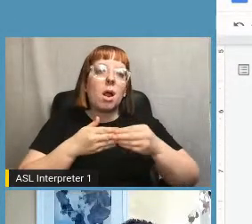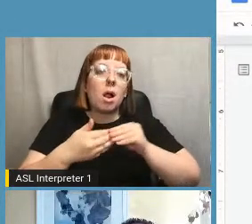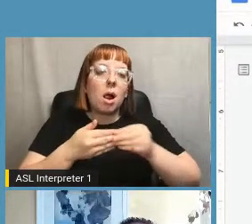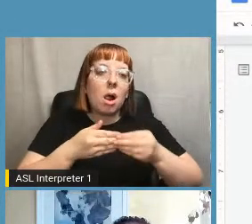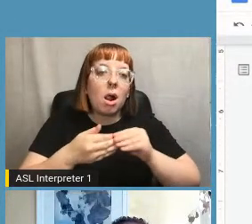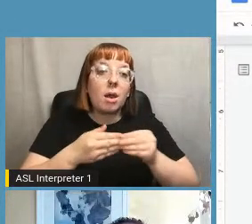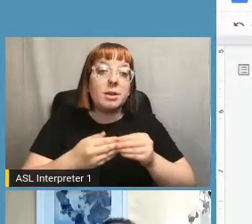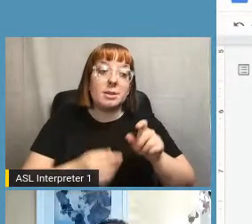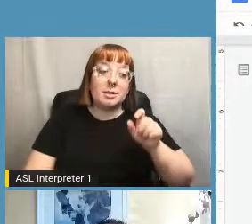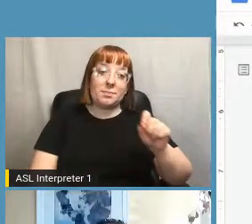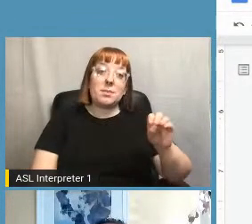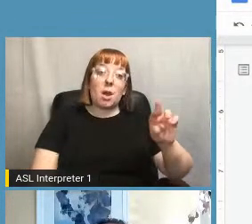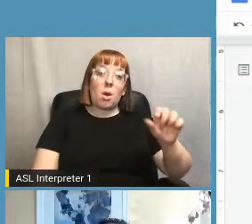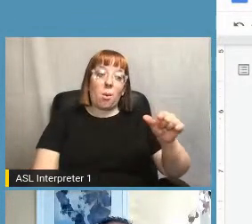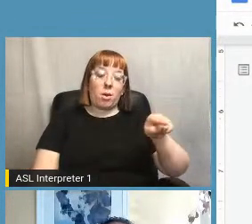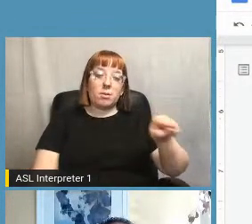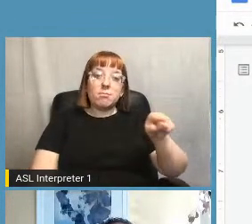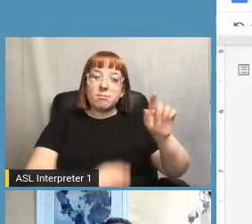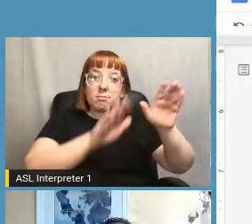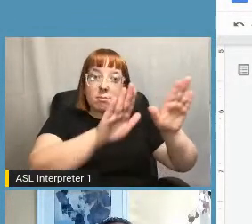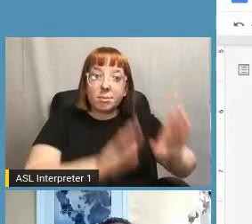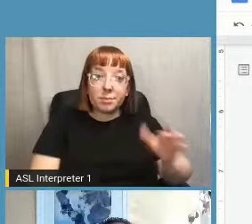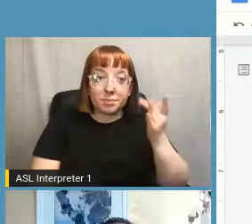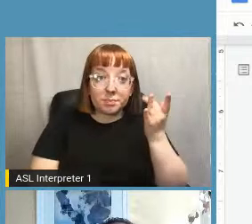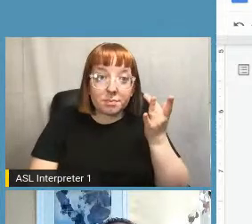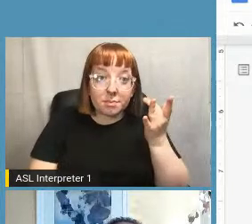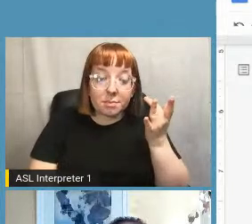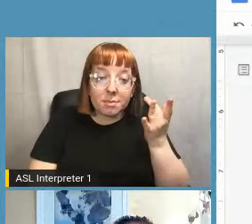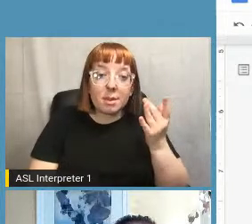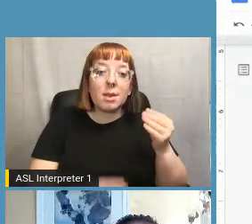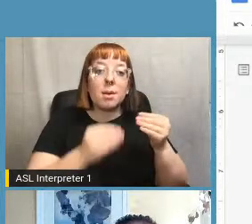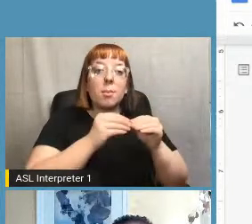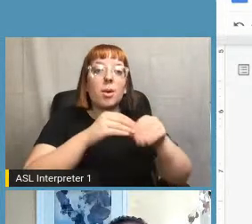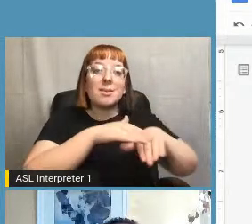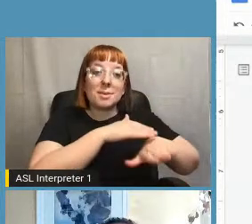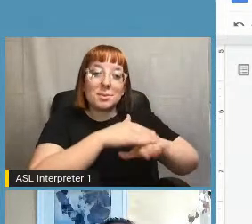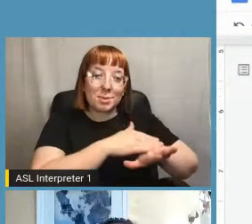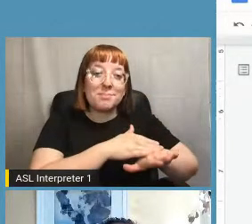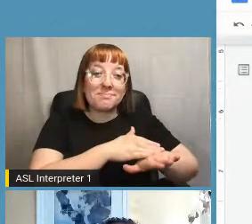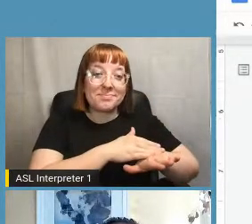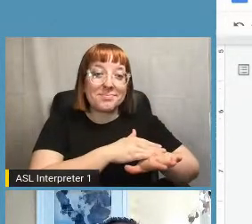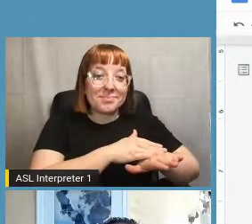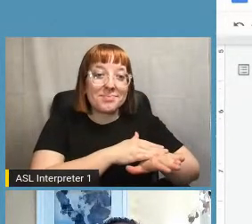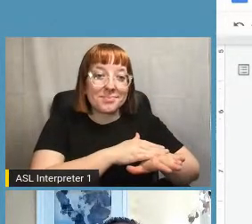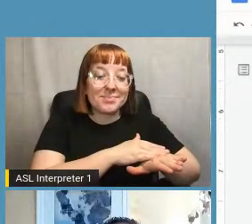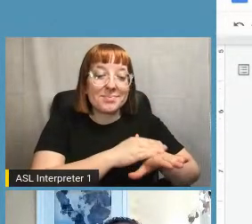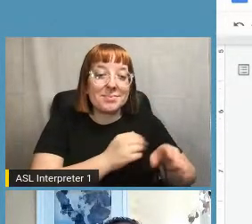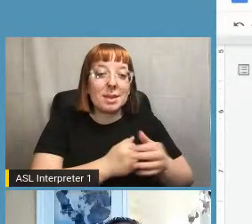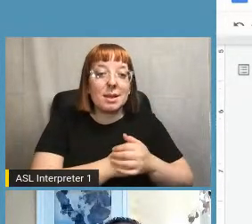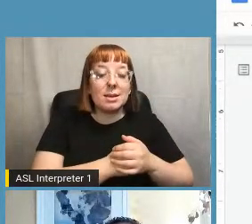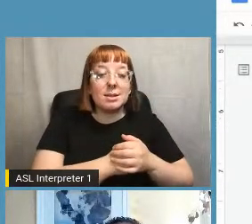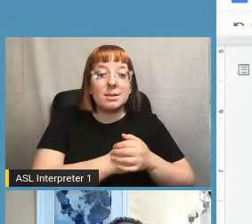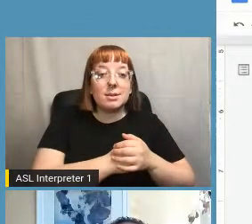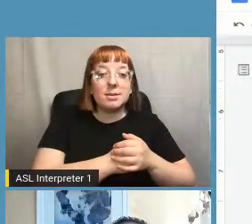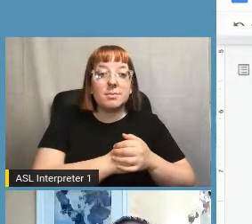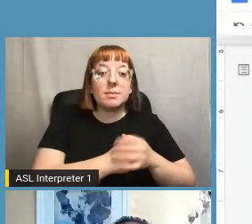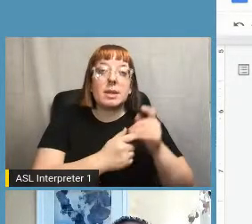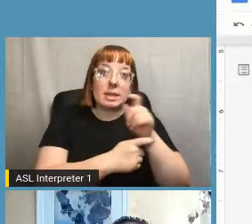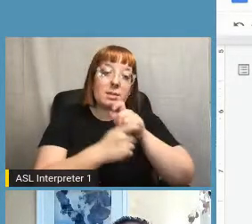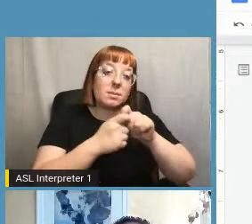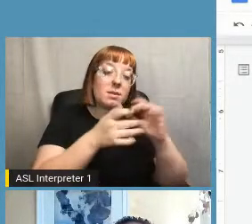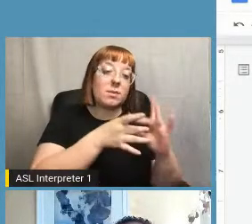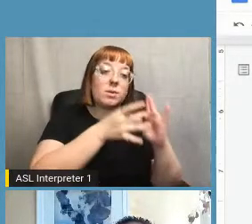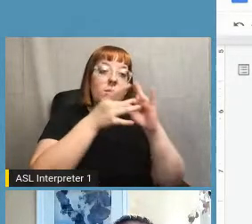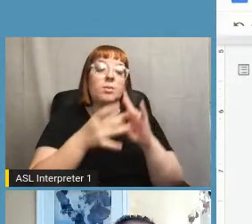about WordPress.org is that it's become a lot more accessible in terms of creating tools